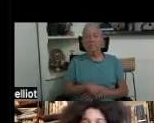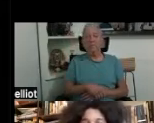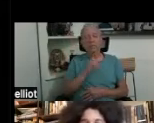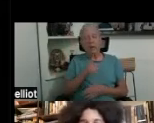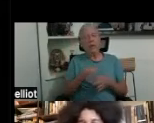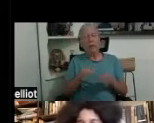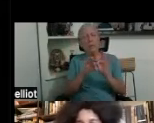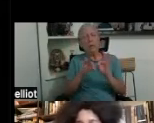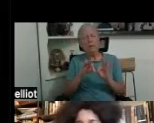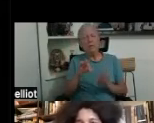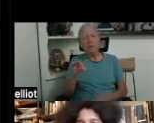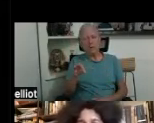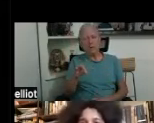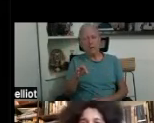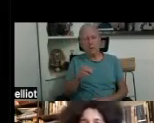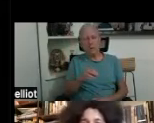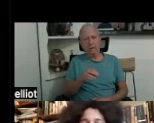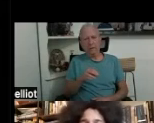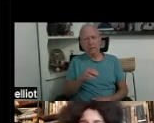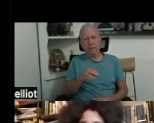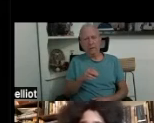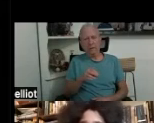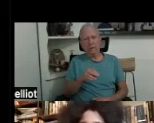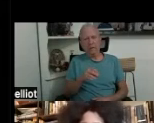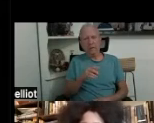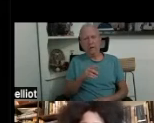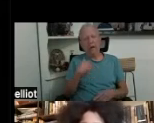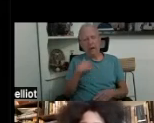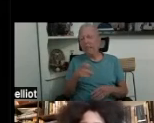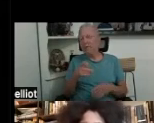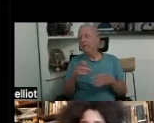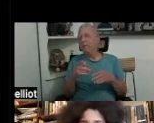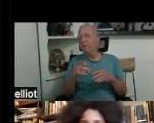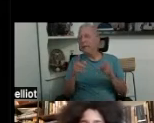important, and it's generally the same people playing different roles.